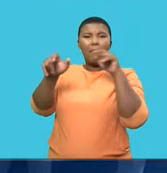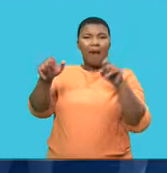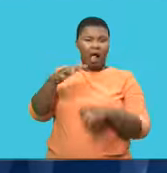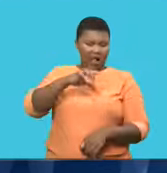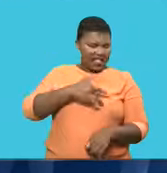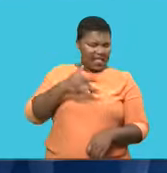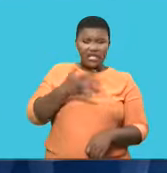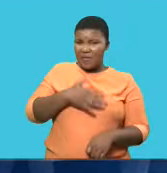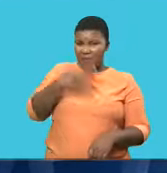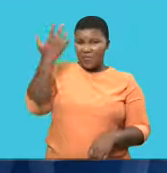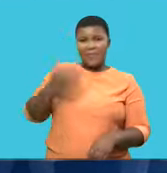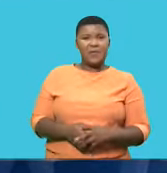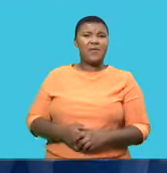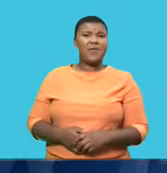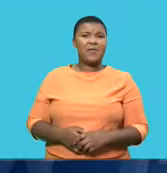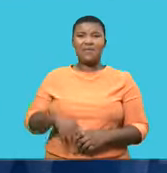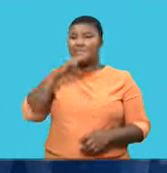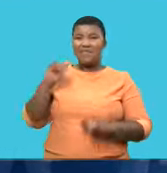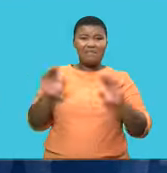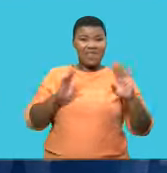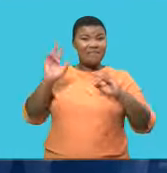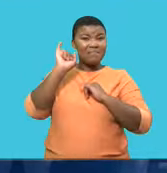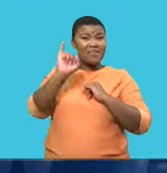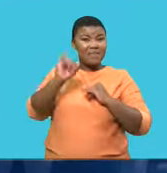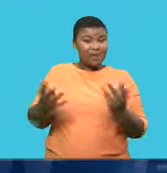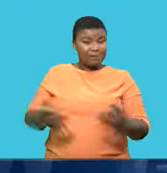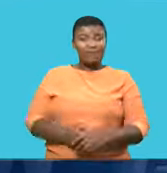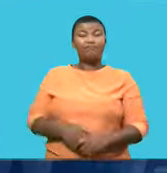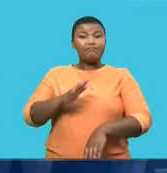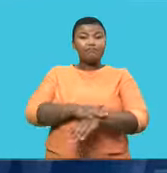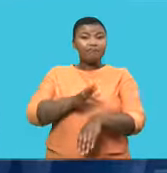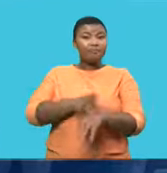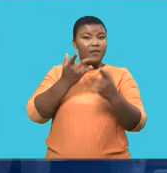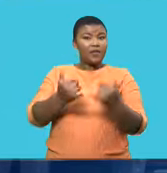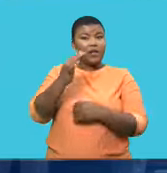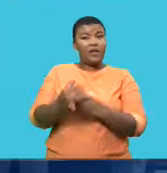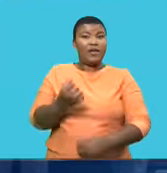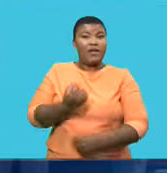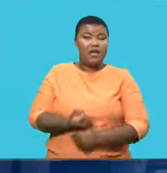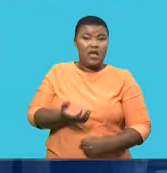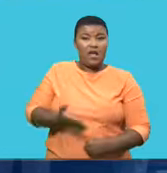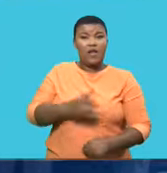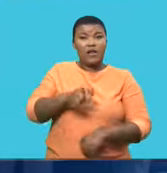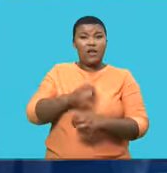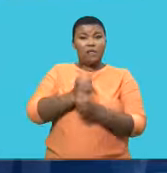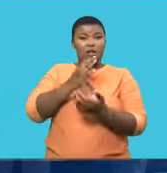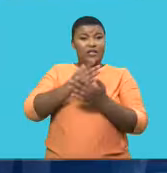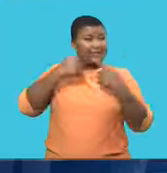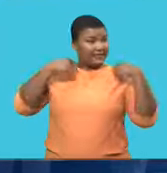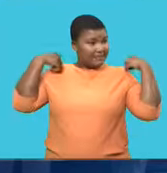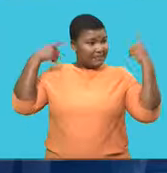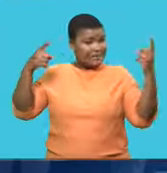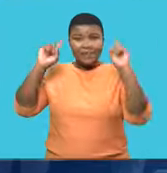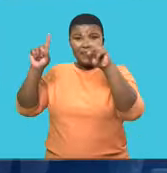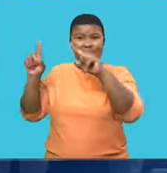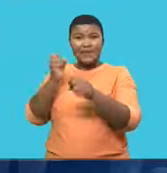conscience. And so this time of the year, we need to be out in numbers. We need